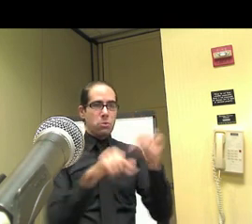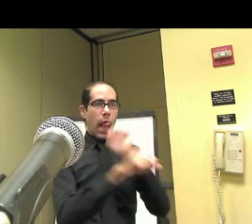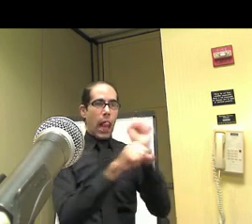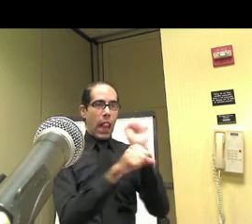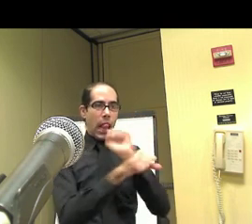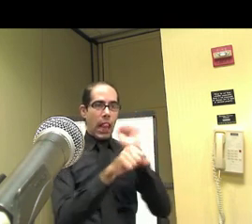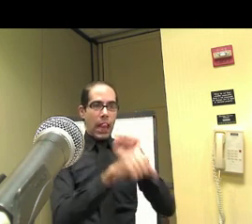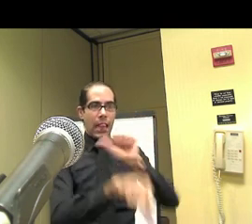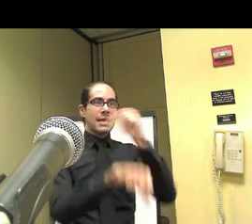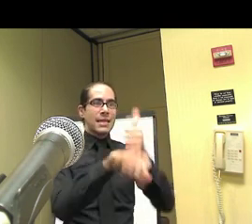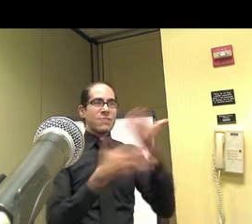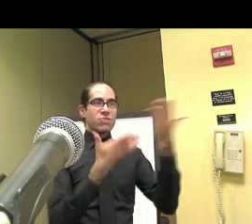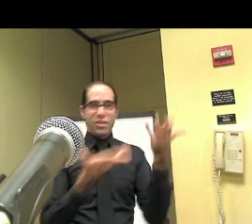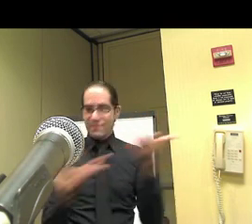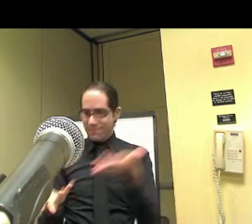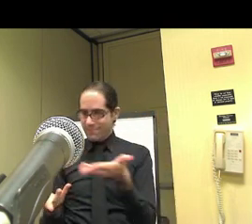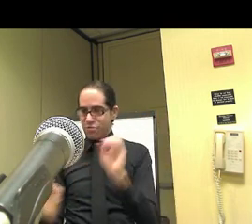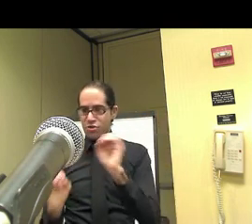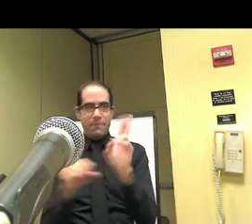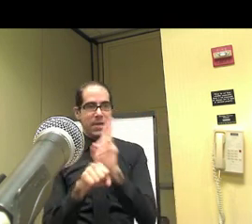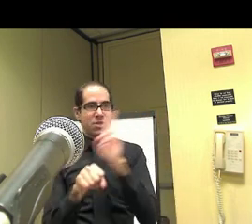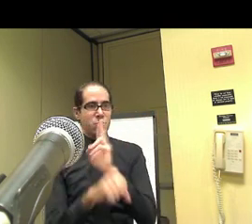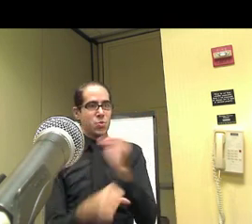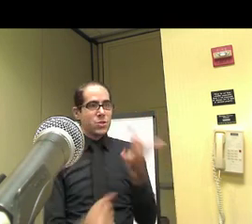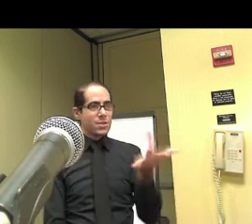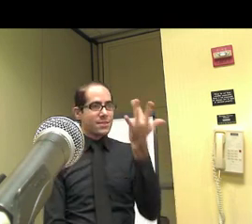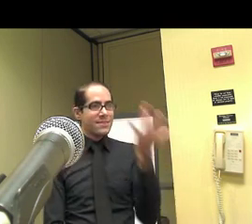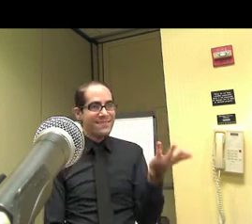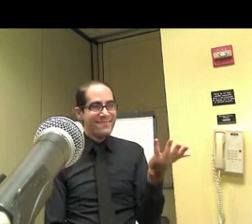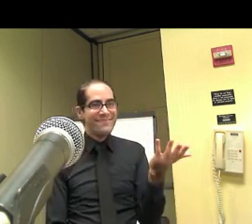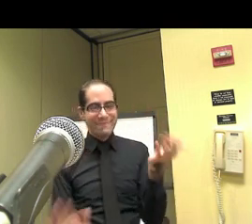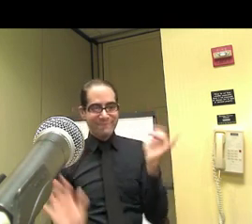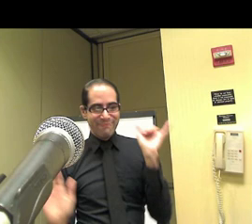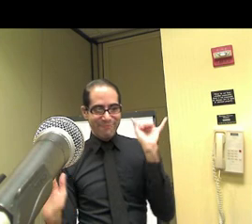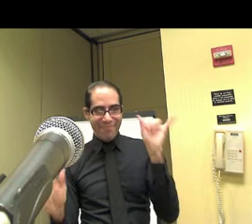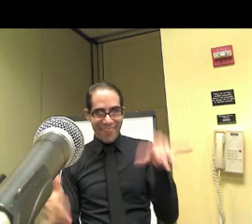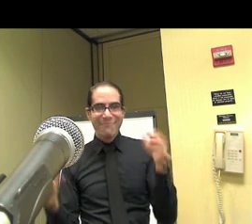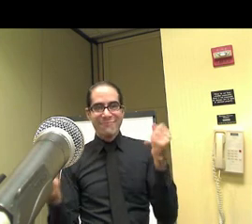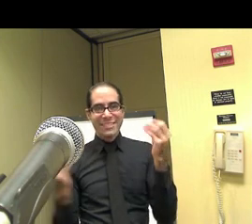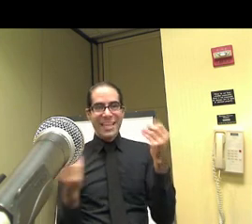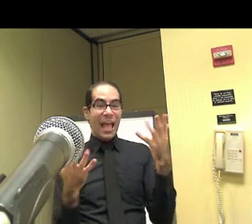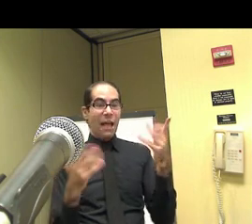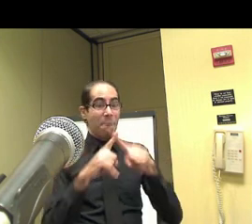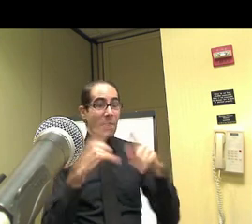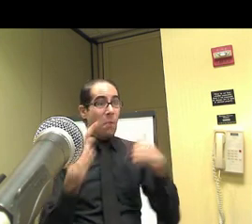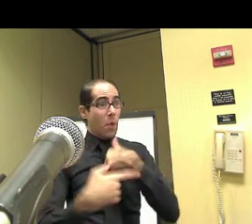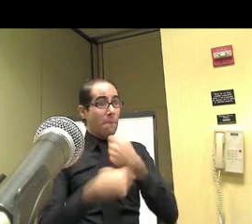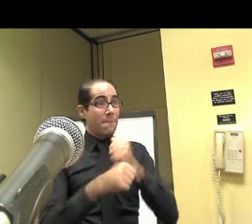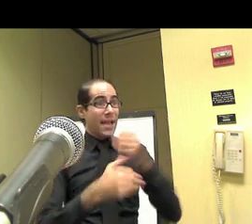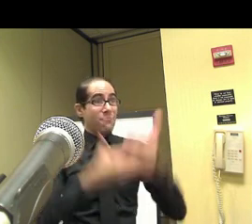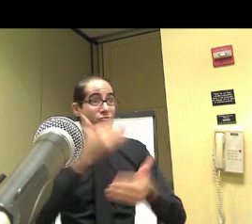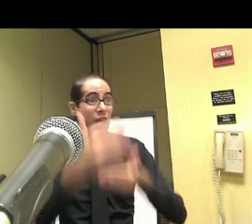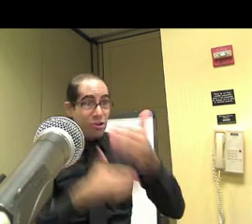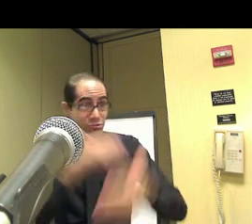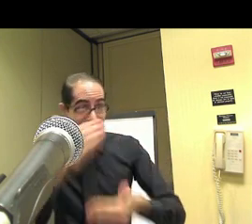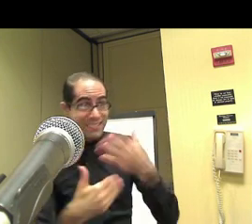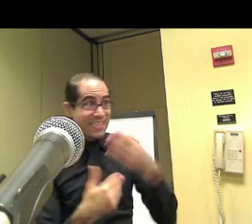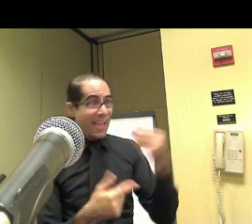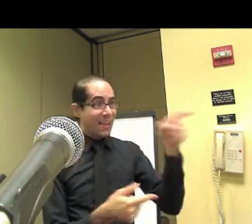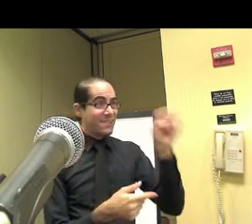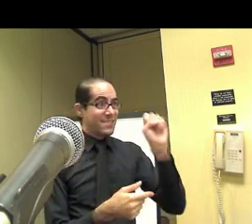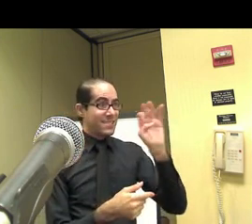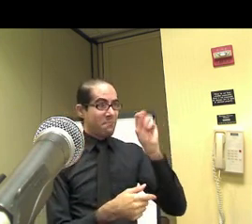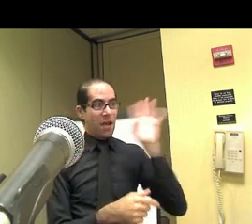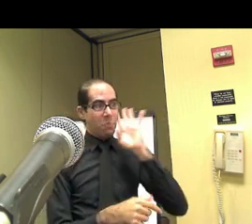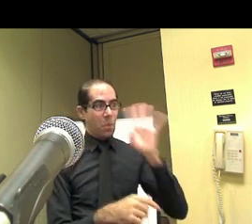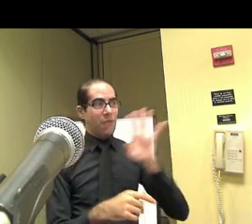with them? Because, you know, we've got to, if we come up with something that is of no use to them, then why waste our